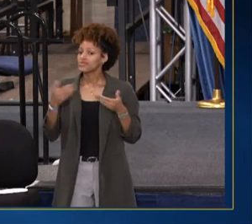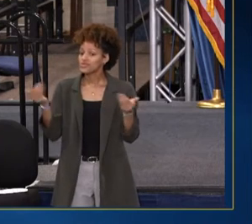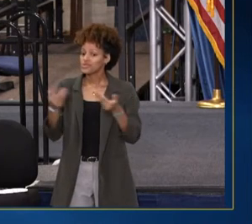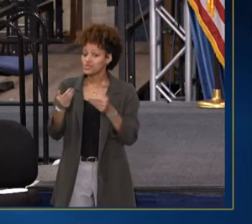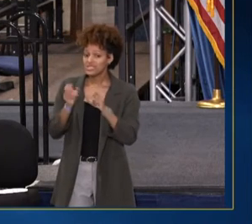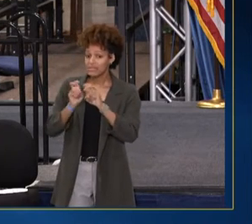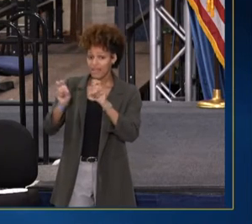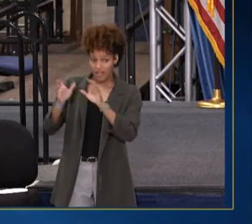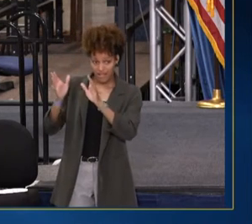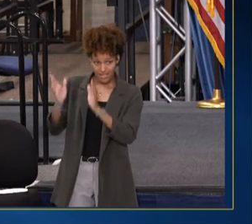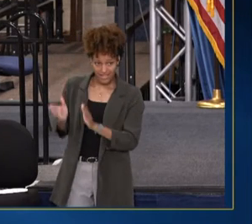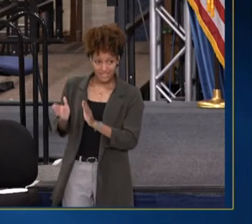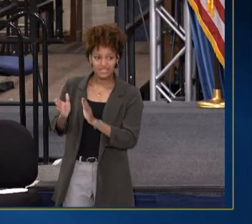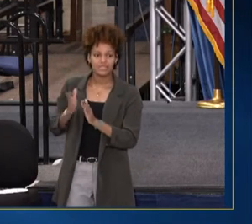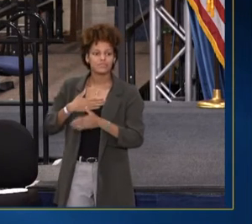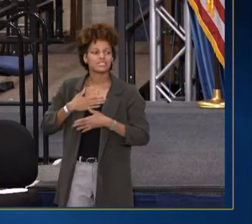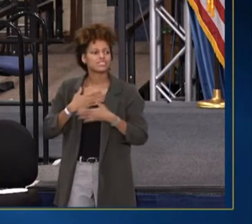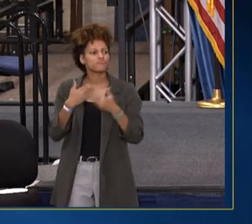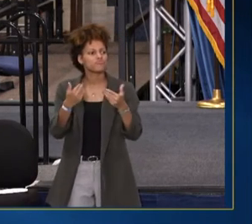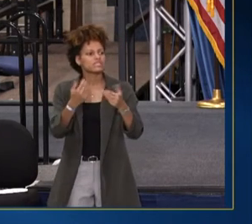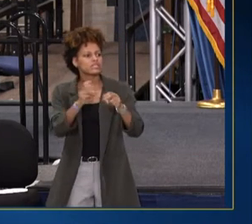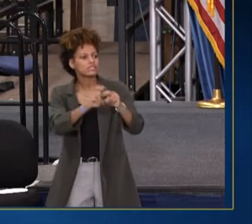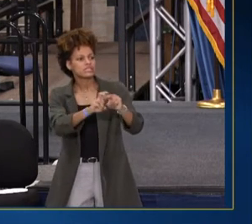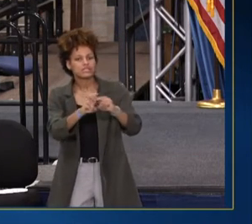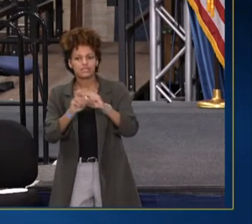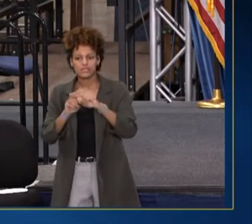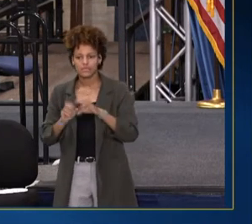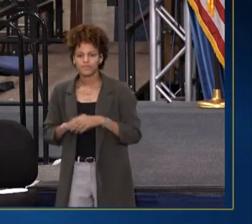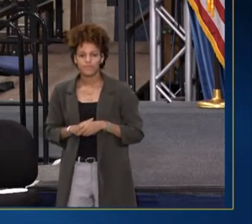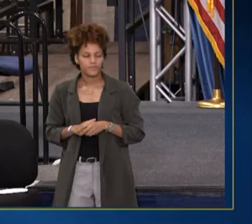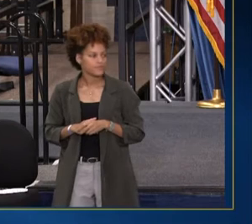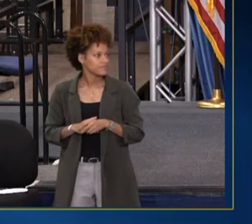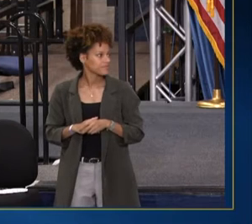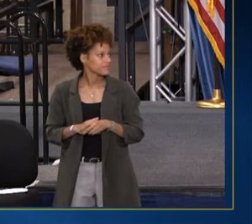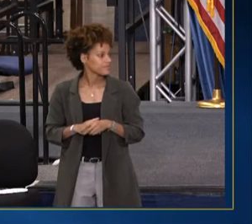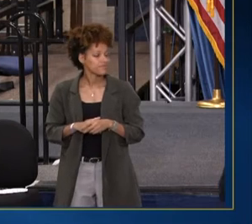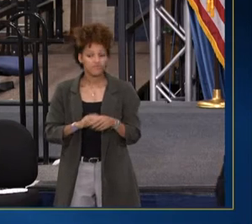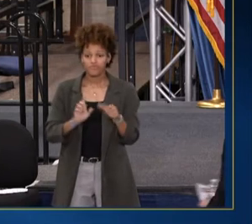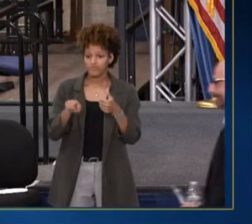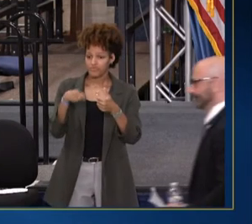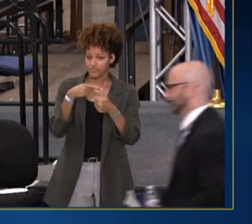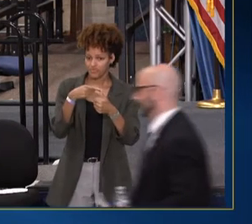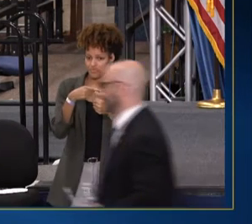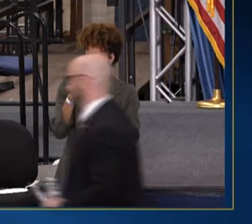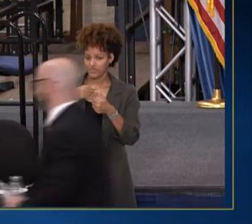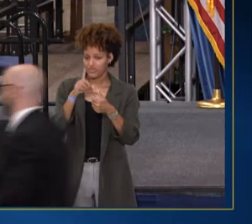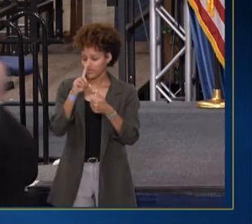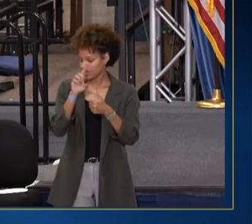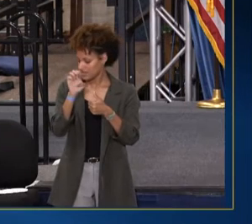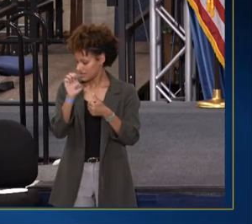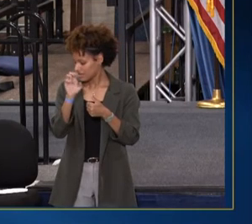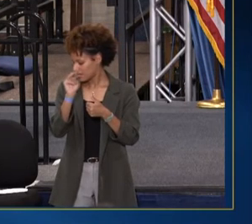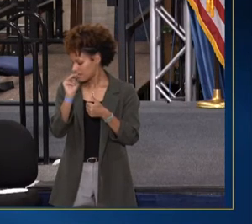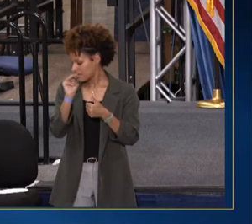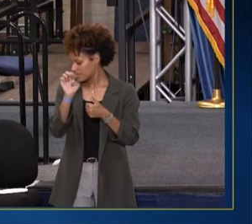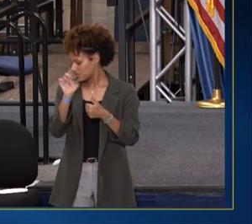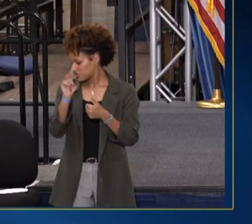the panelists, please take your seats, Mr. Panelists. First is Demetre